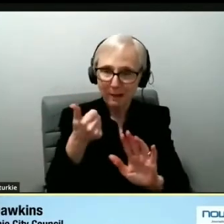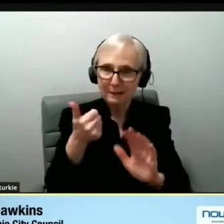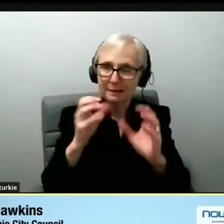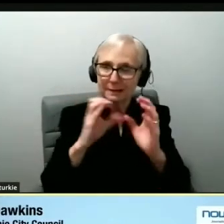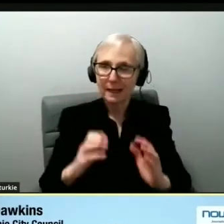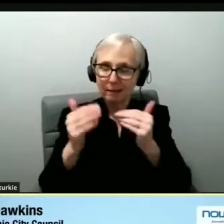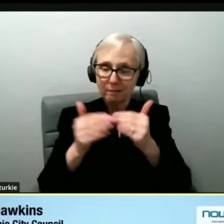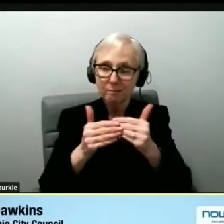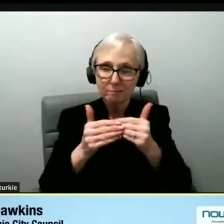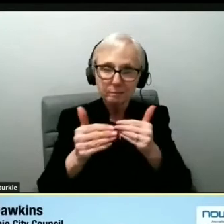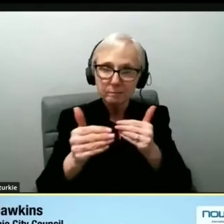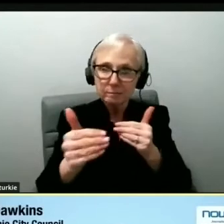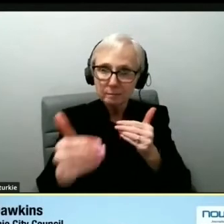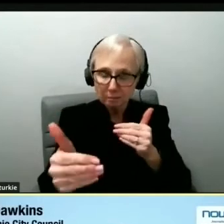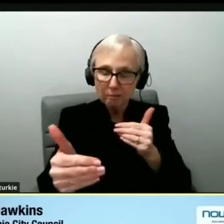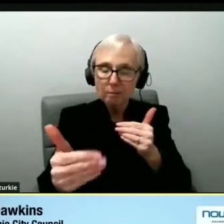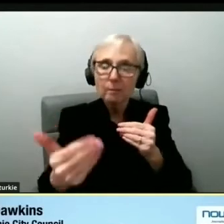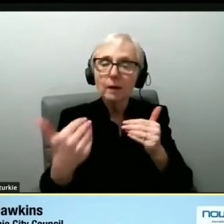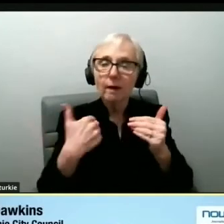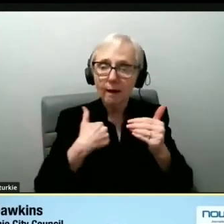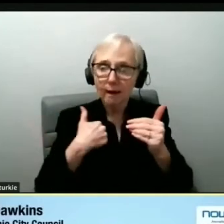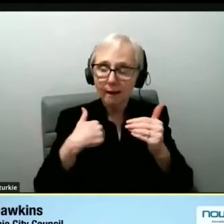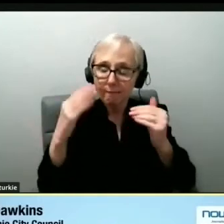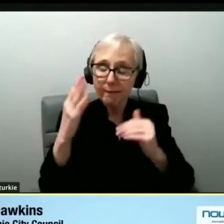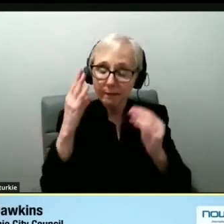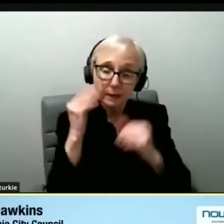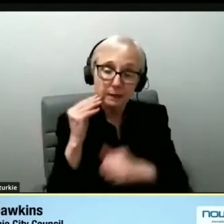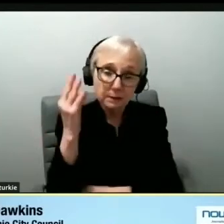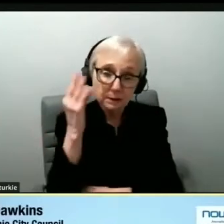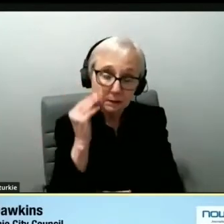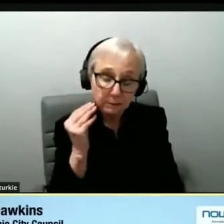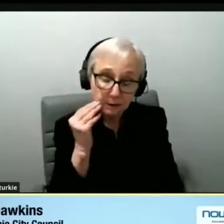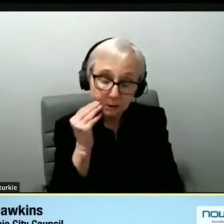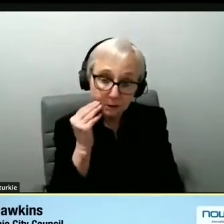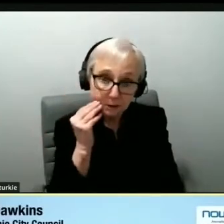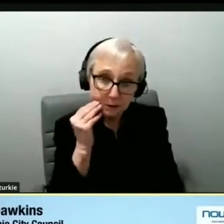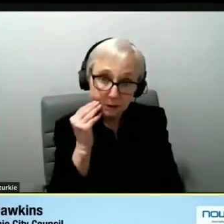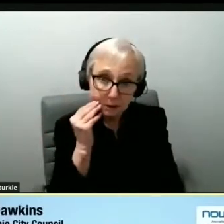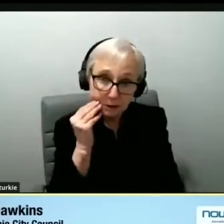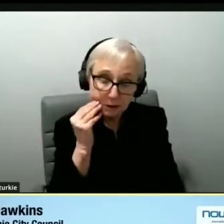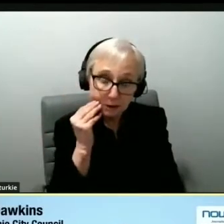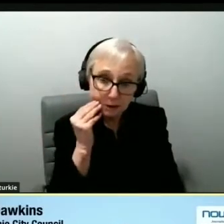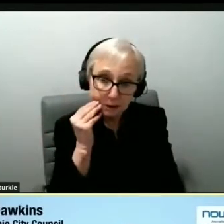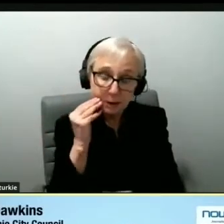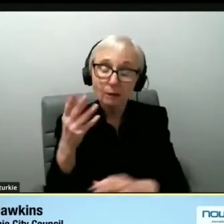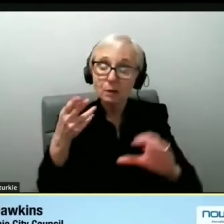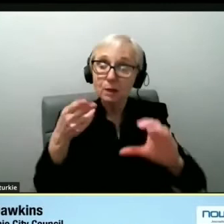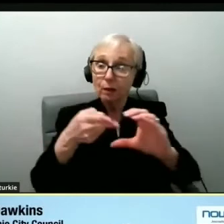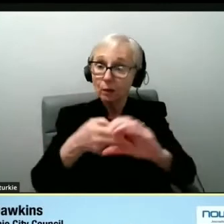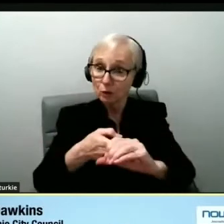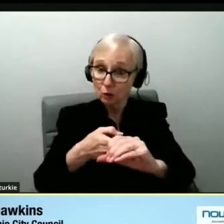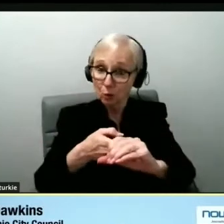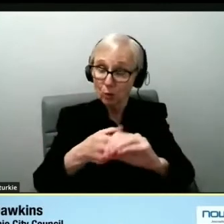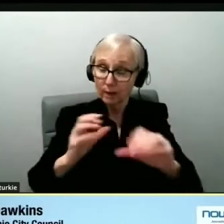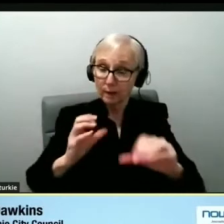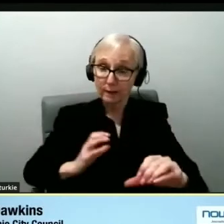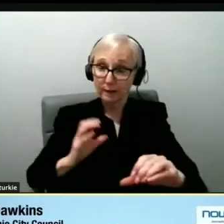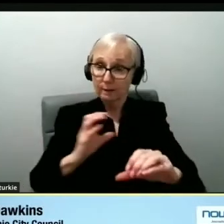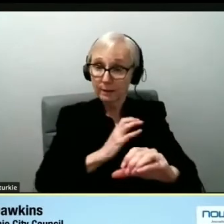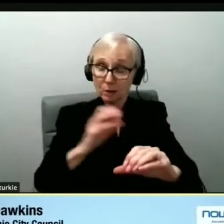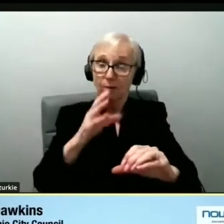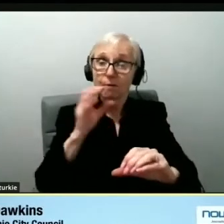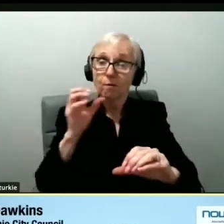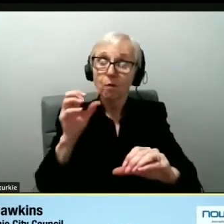forward. I have that experience. I was also on the Joint Commission for Elderly